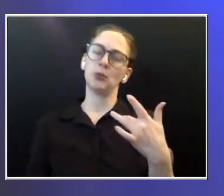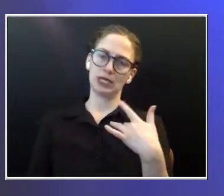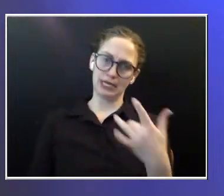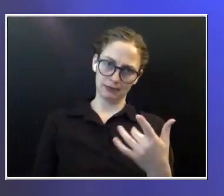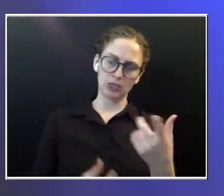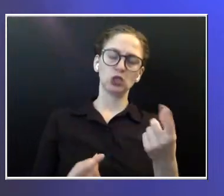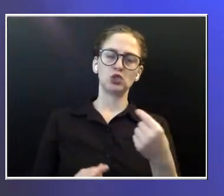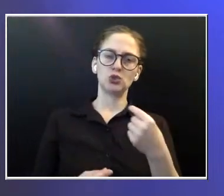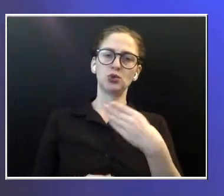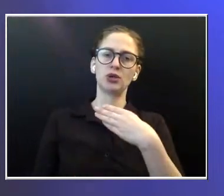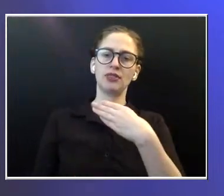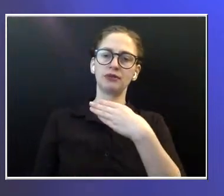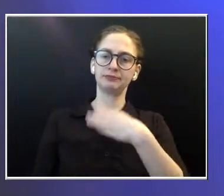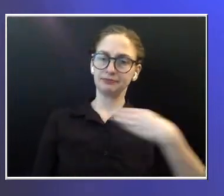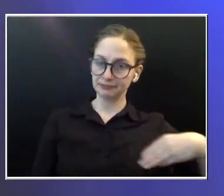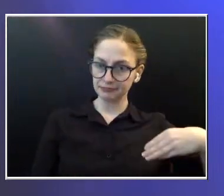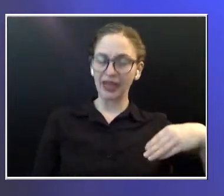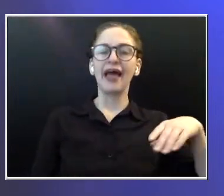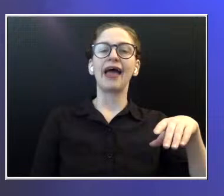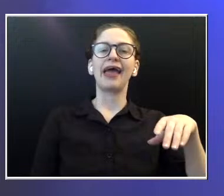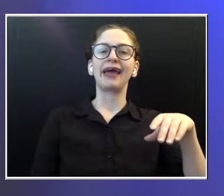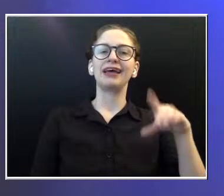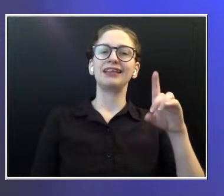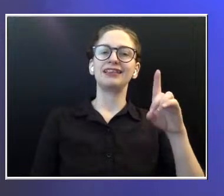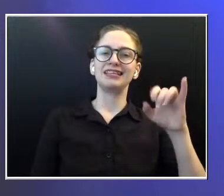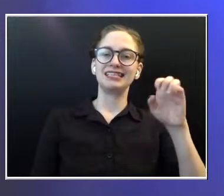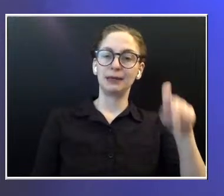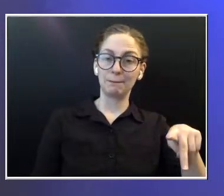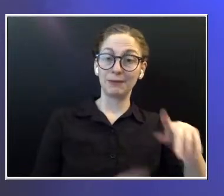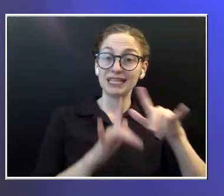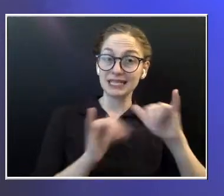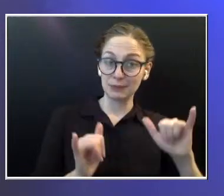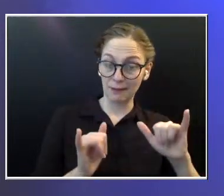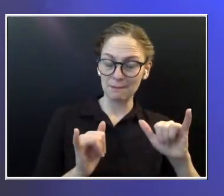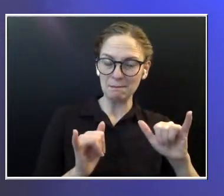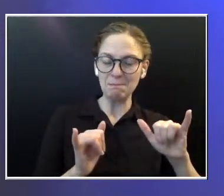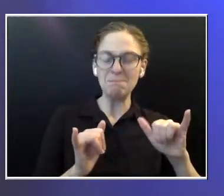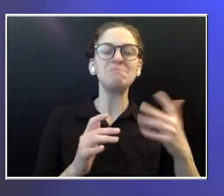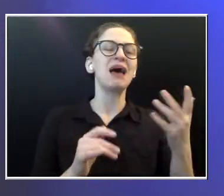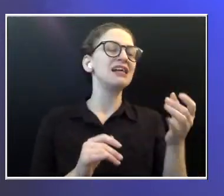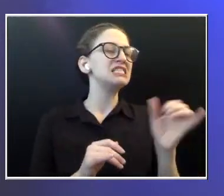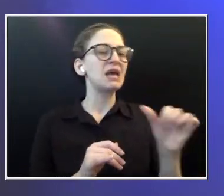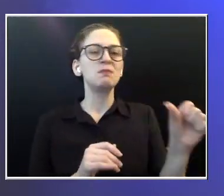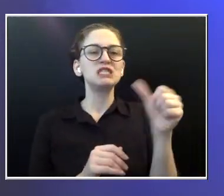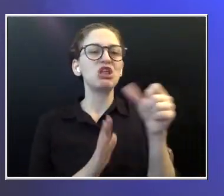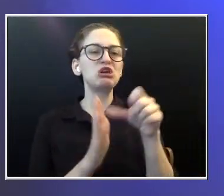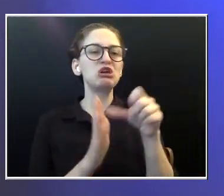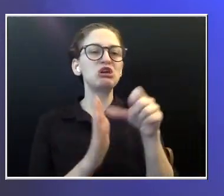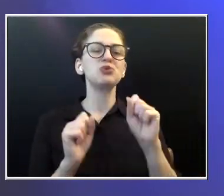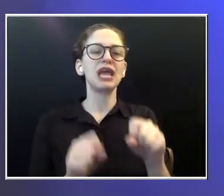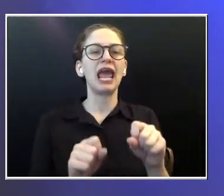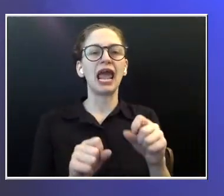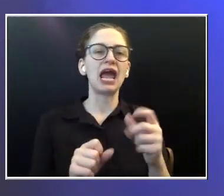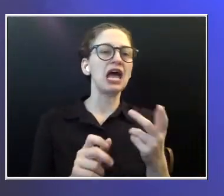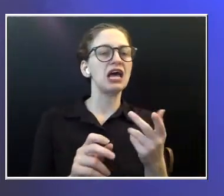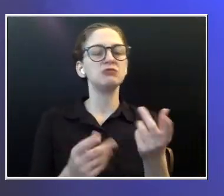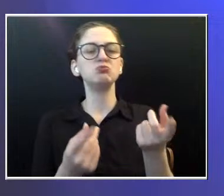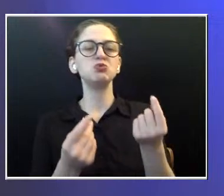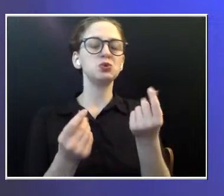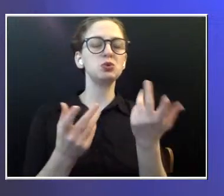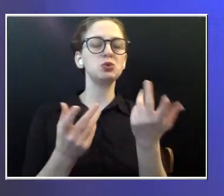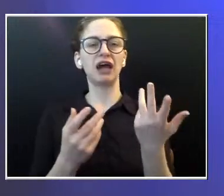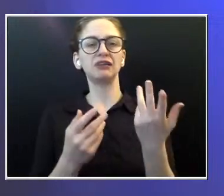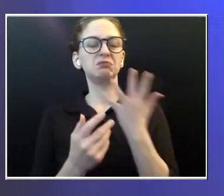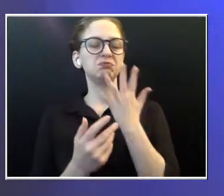surgery. But like all surgeries, especially more cosmetic, tweaks and tucks can be done. Insurance covers all of those additional things to make sure